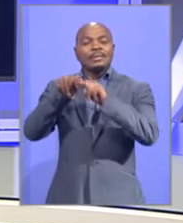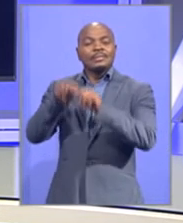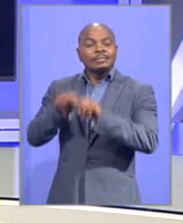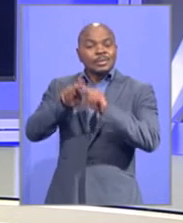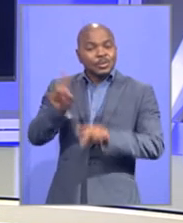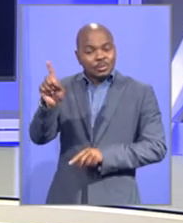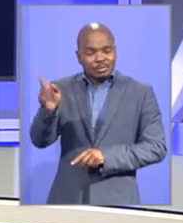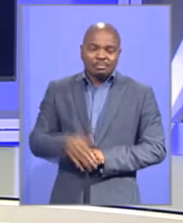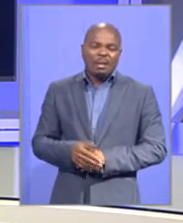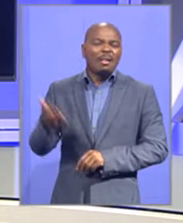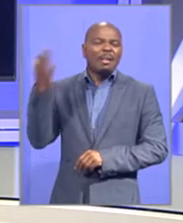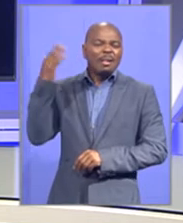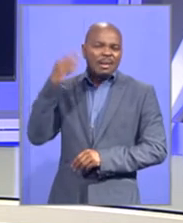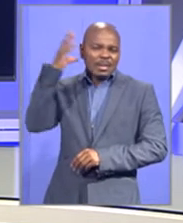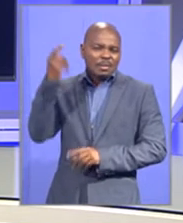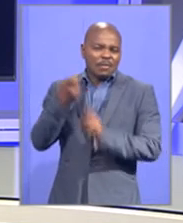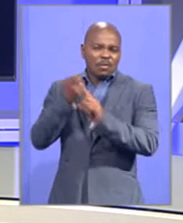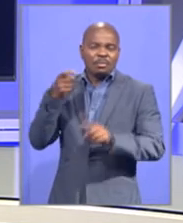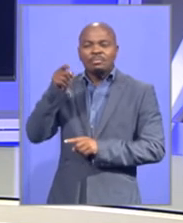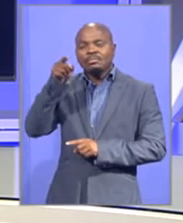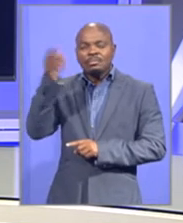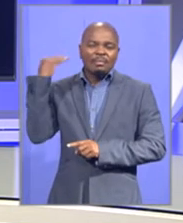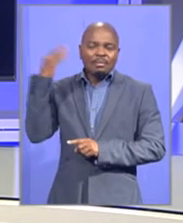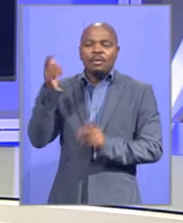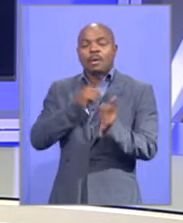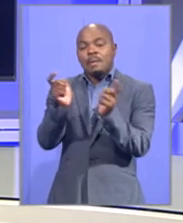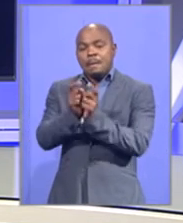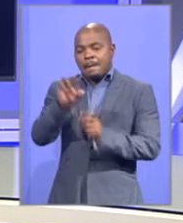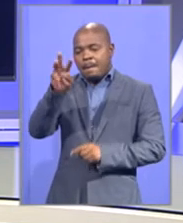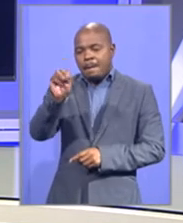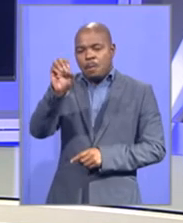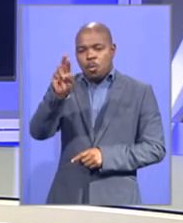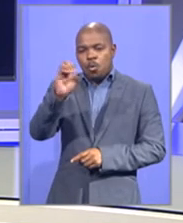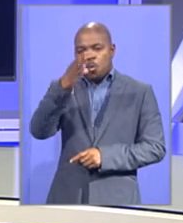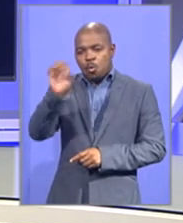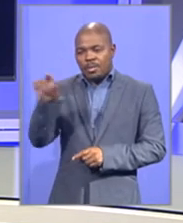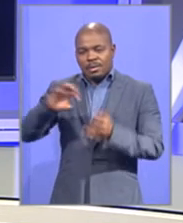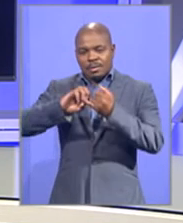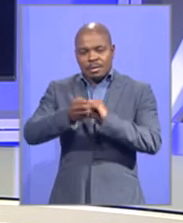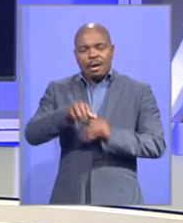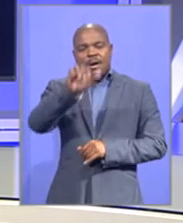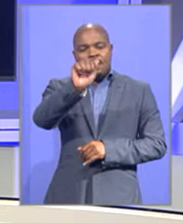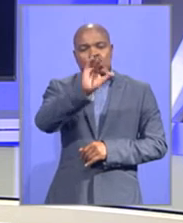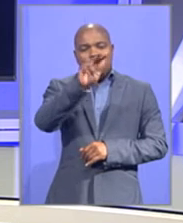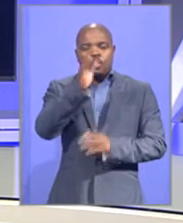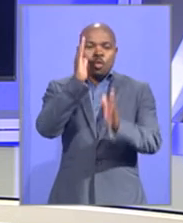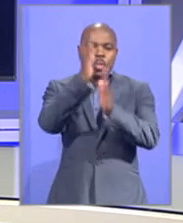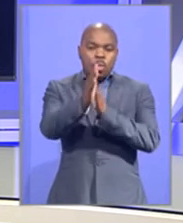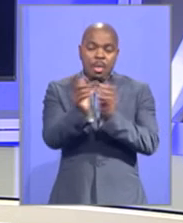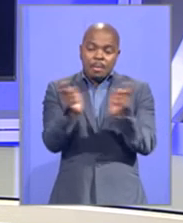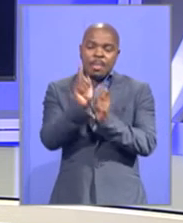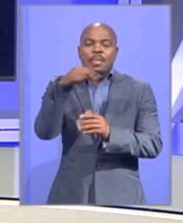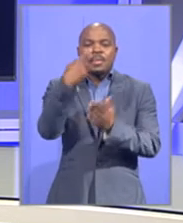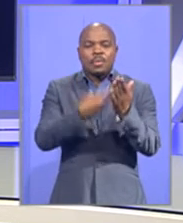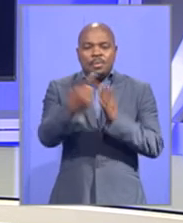maitemogelong ka nako Bafana ba thulanang le Morocco kwa Rabat mo motshamekong wa go qualifyela Africa Cup of Nations beke e tlang. Mokatisi yo wa